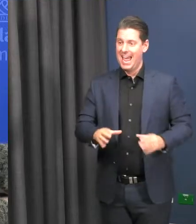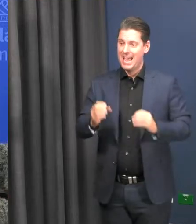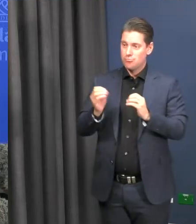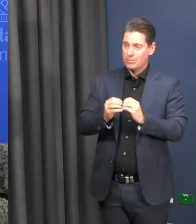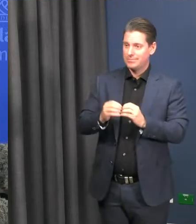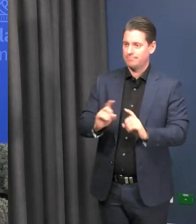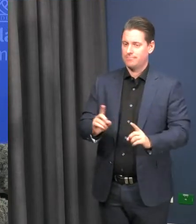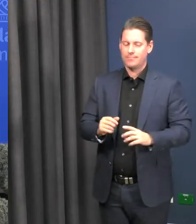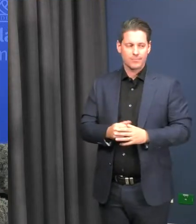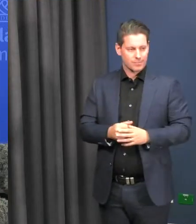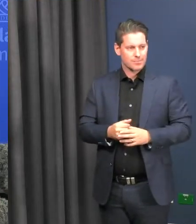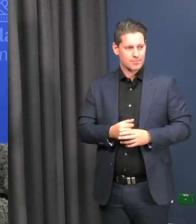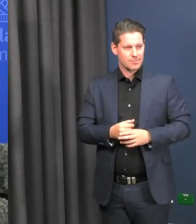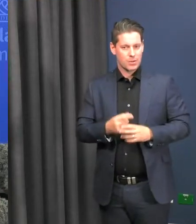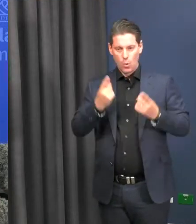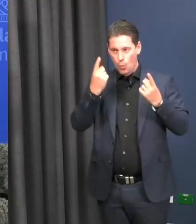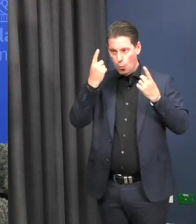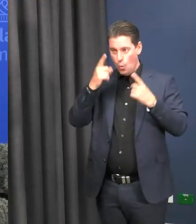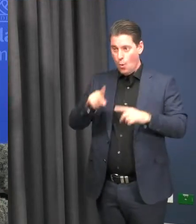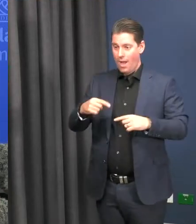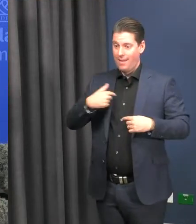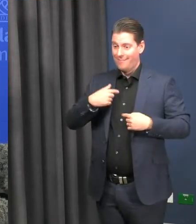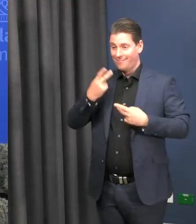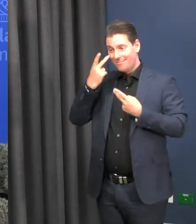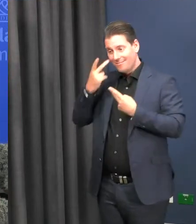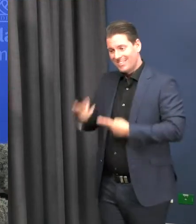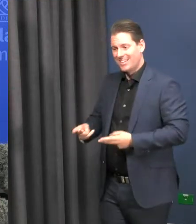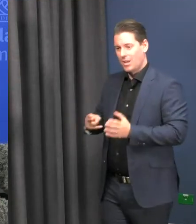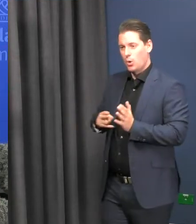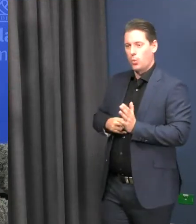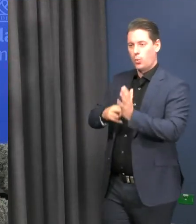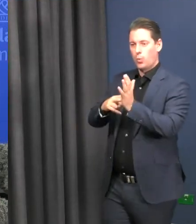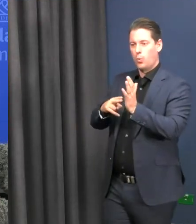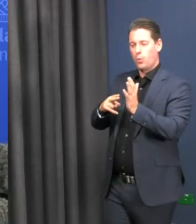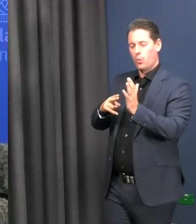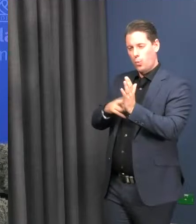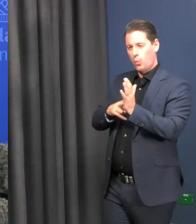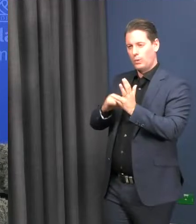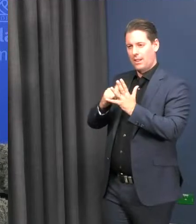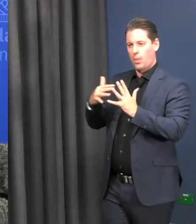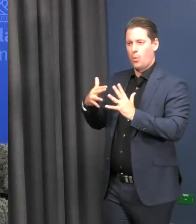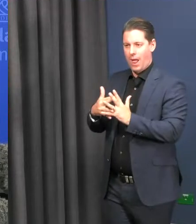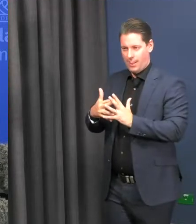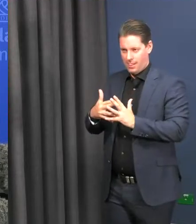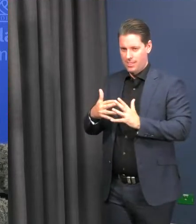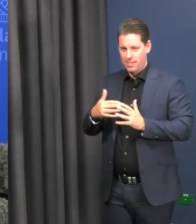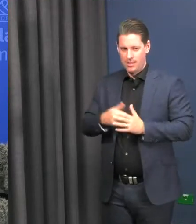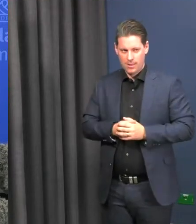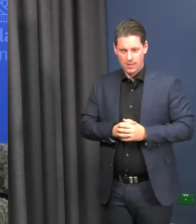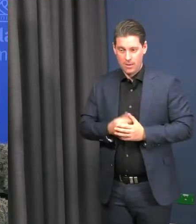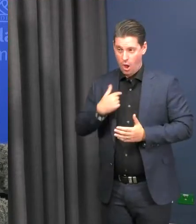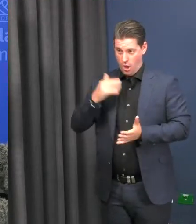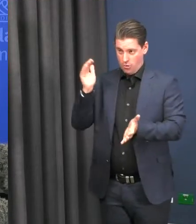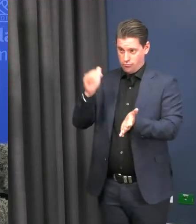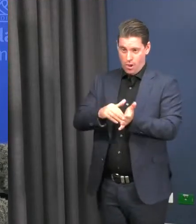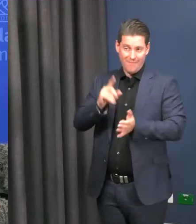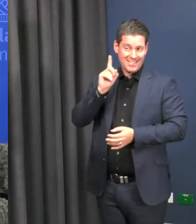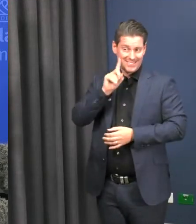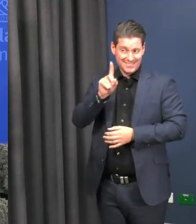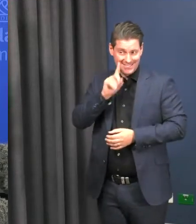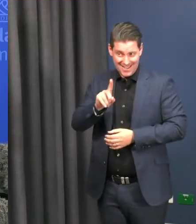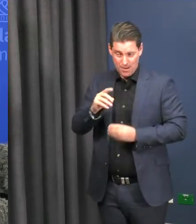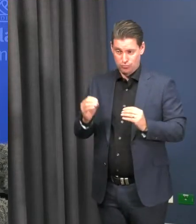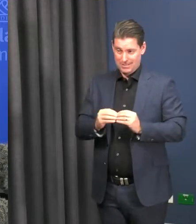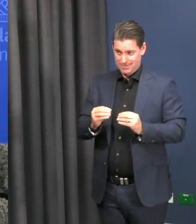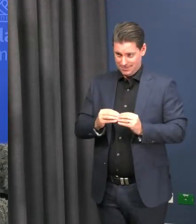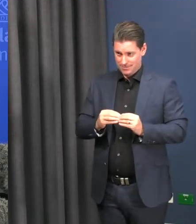We're working out whether I can go to northern New South Wales after this. But I arrived yesterday afternoon.